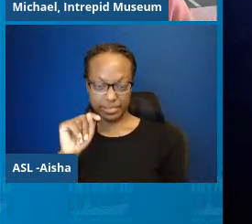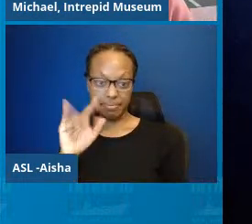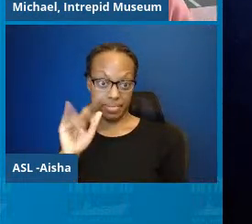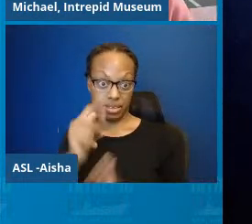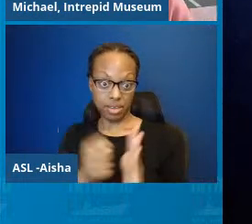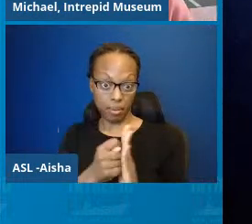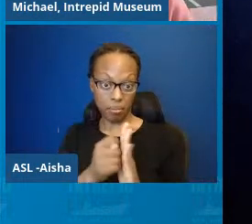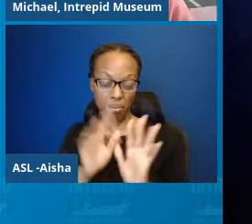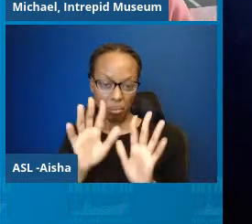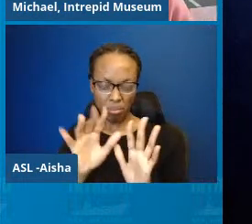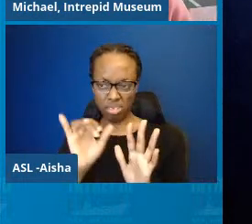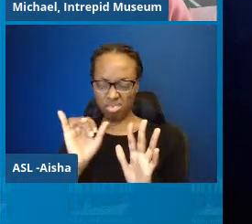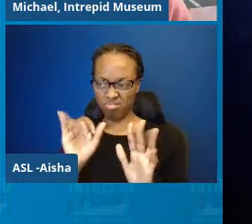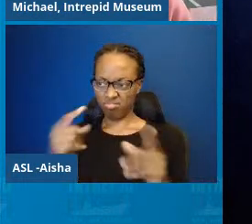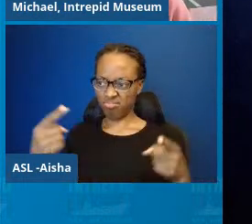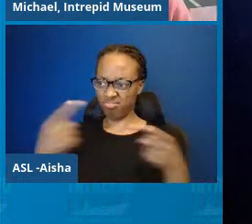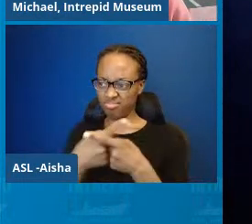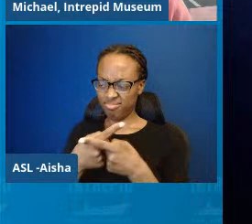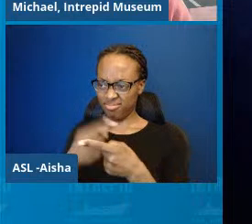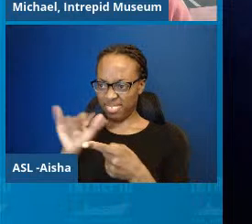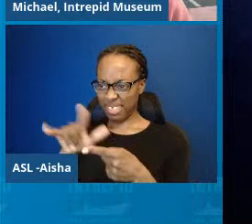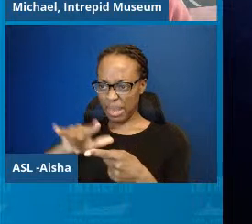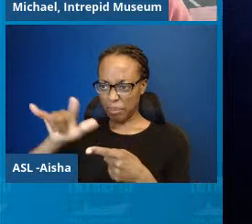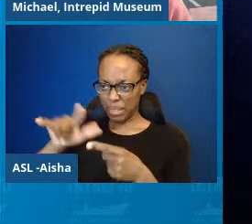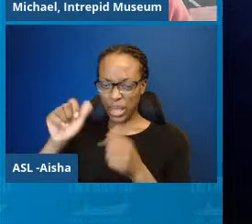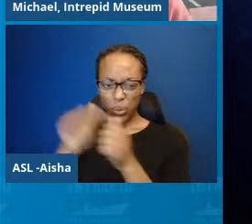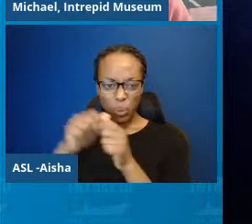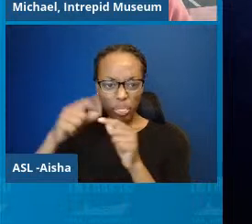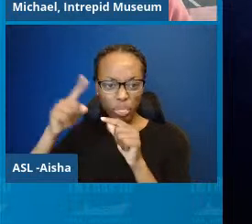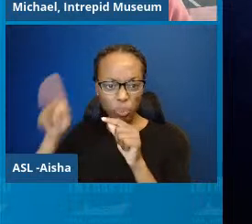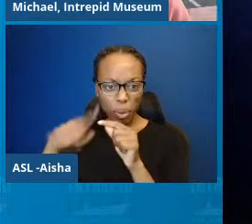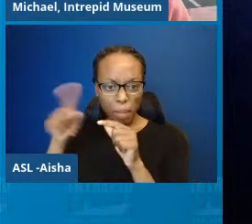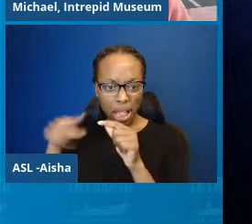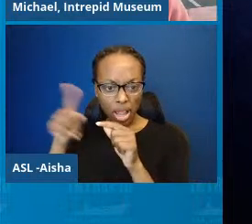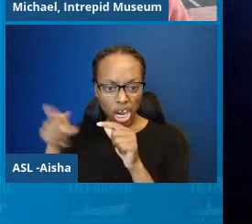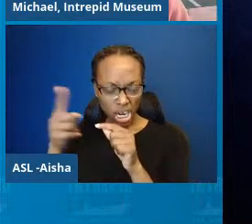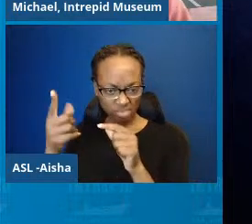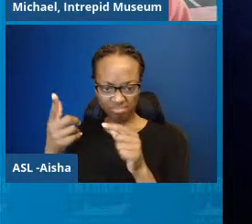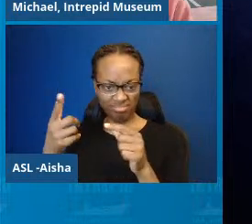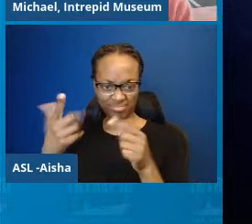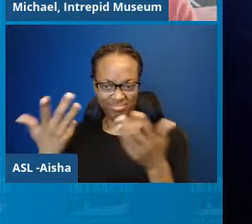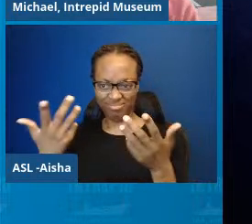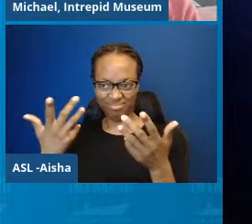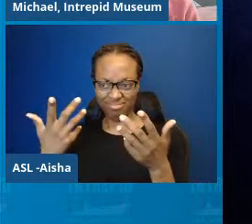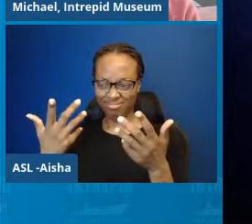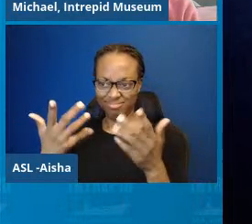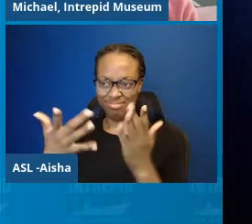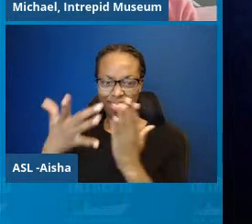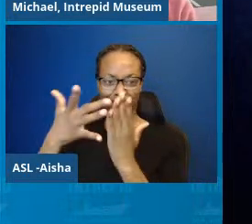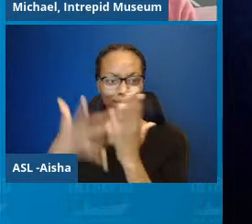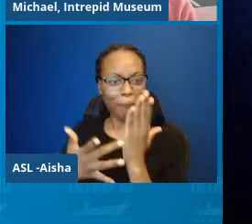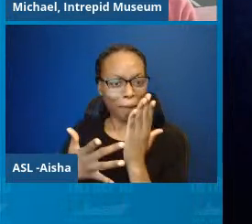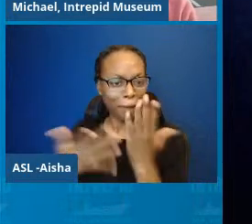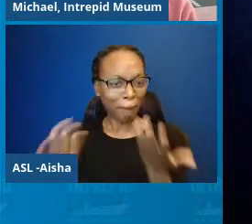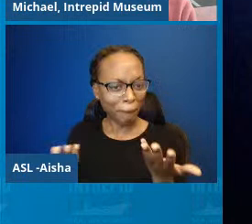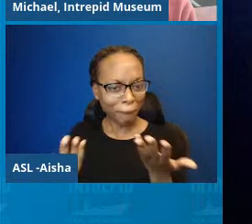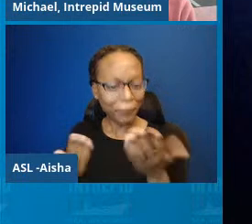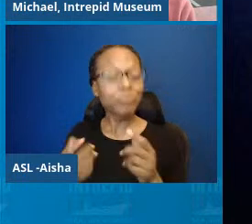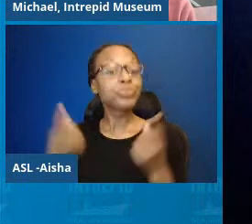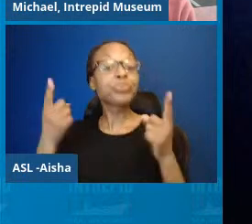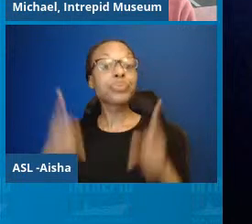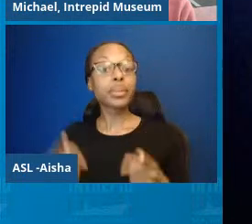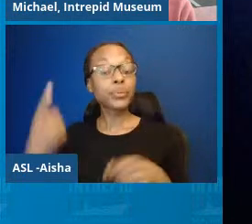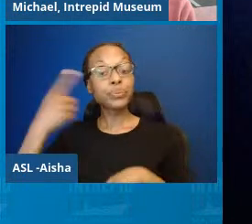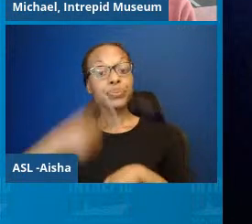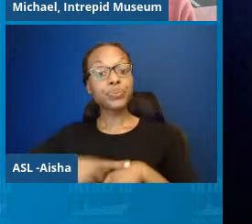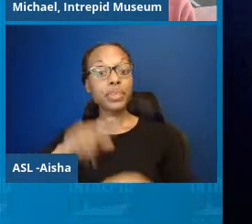But really interesting enough, one day Tom Patton was flying his plane, and he came into